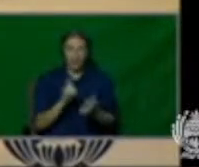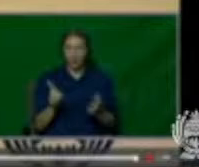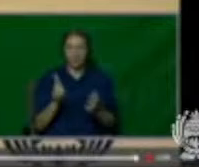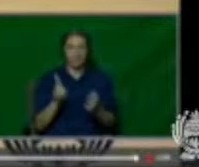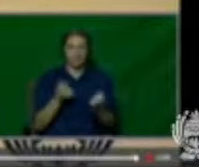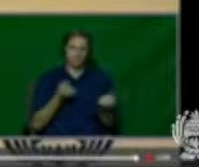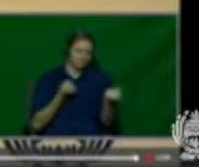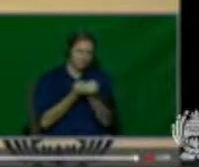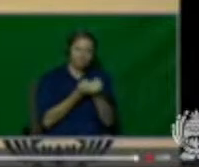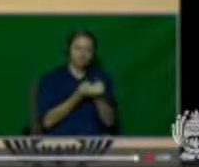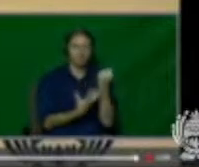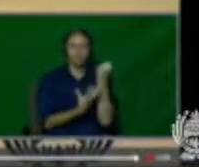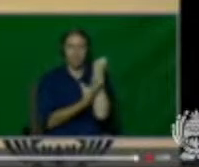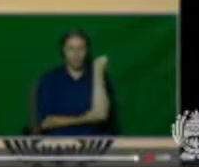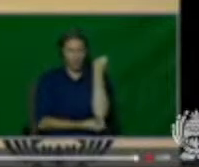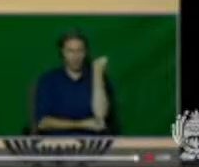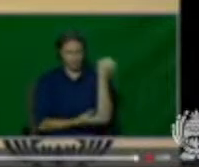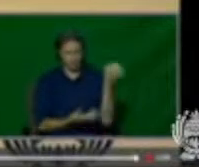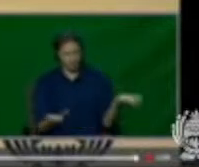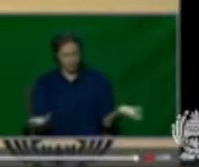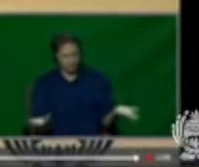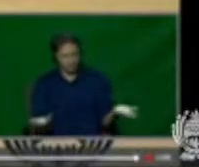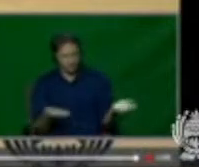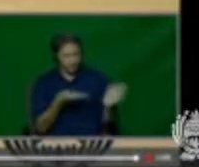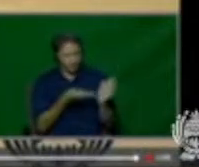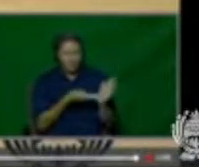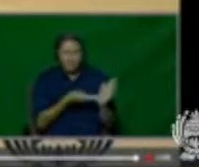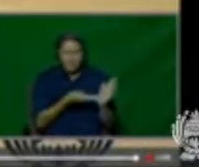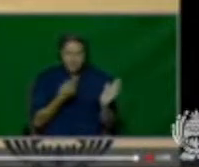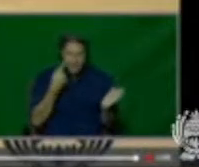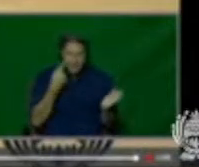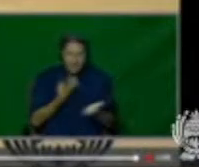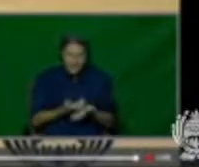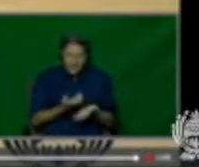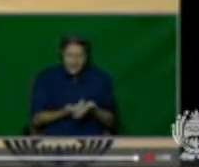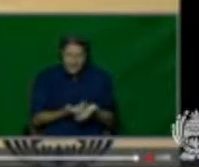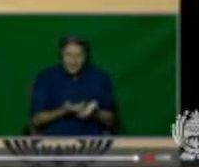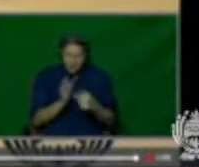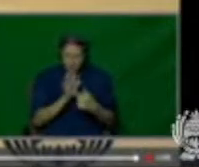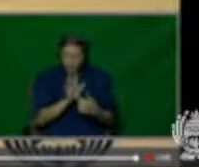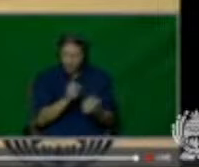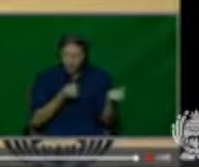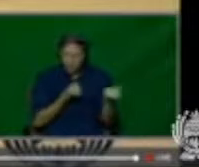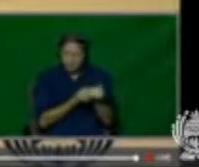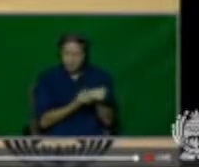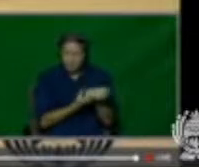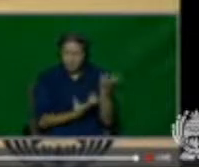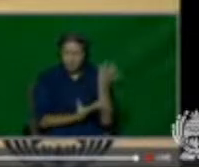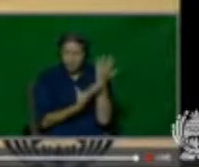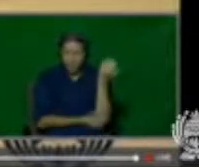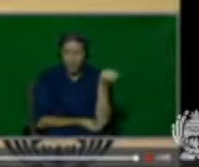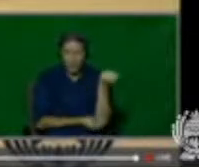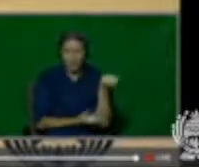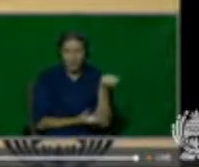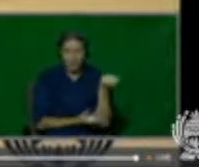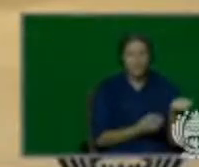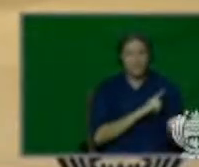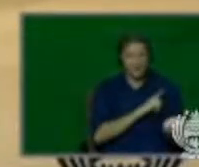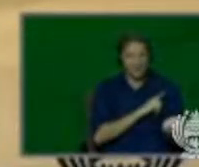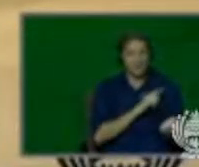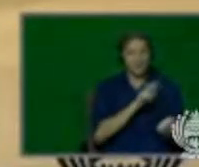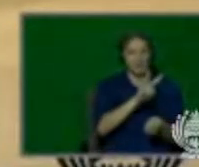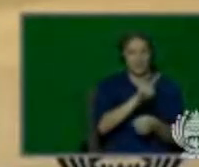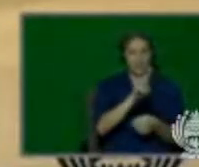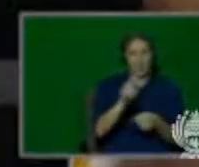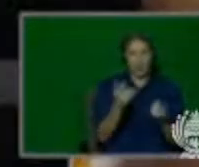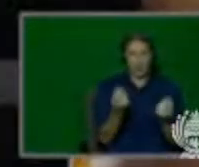This allocation will also allow PRASA to maximum the potential of the 241 new trains delivered